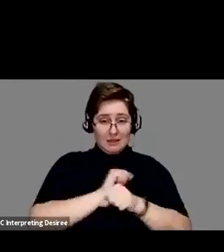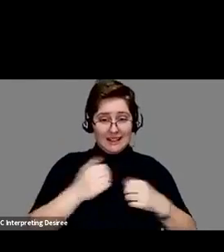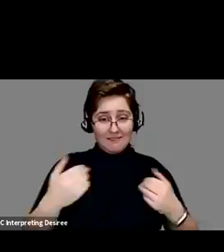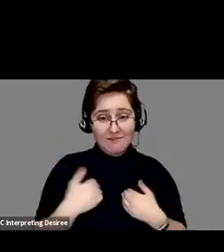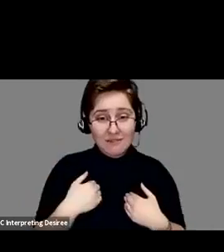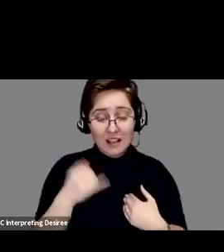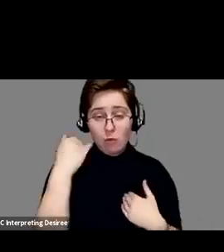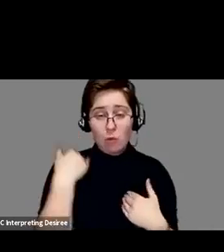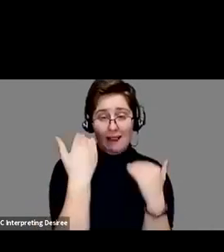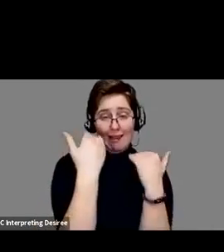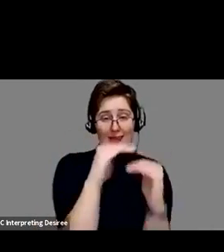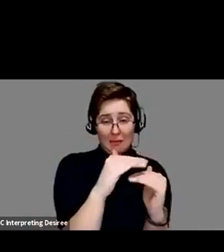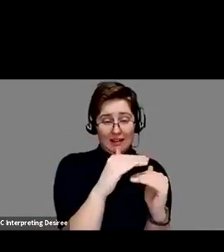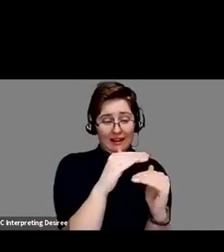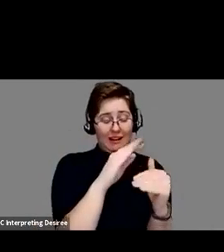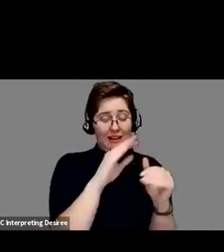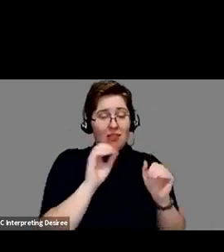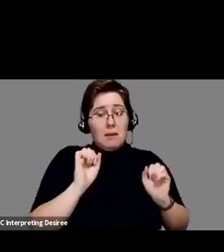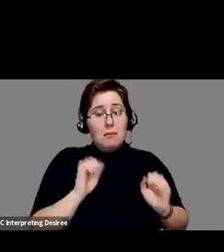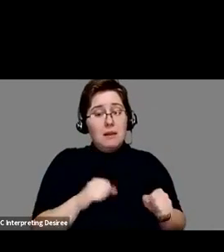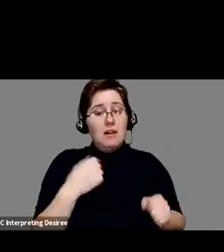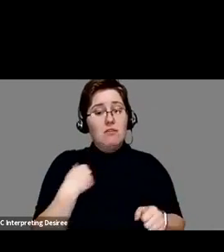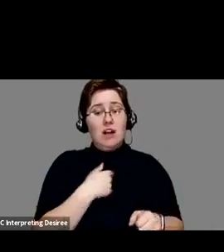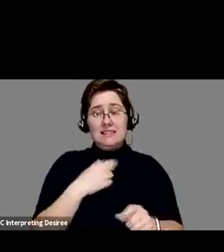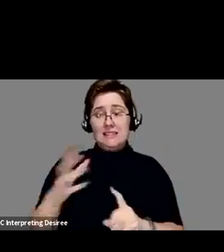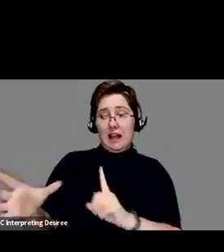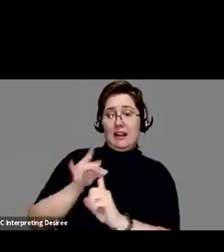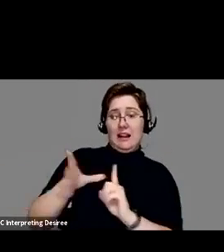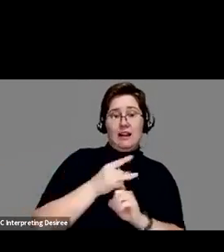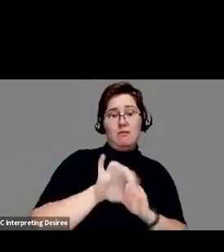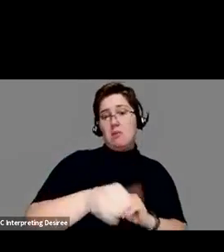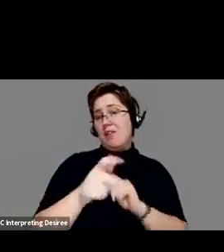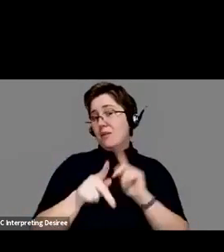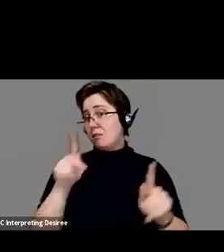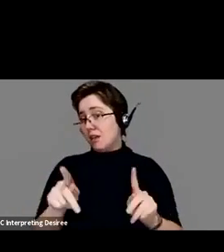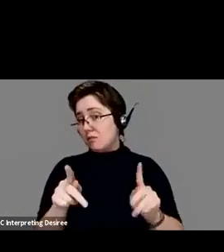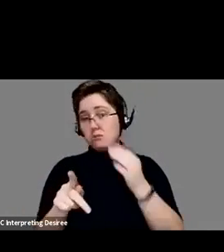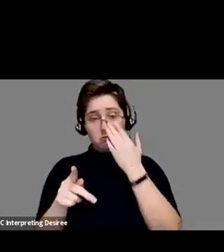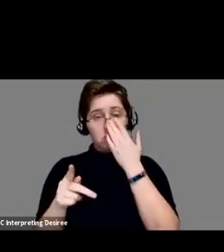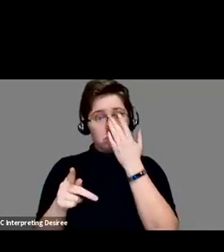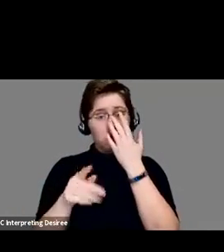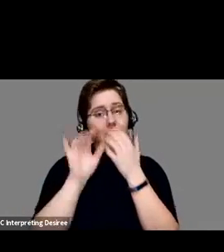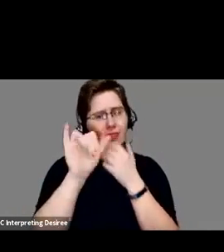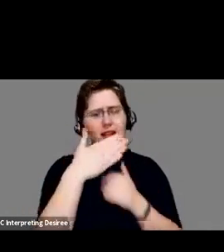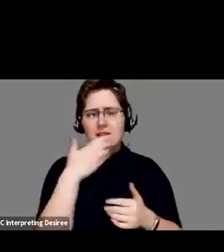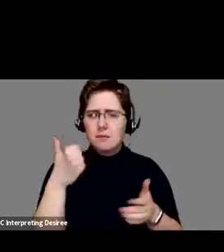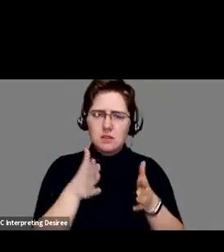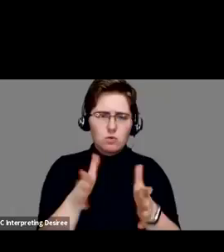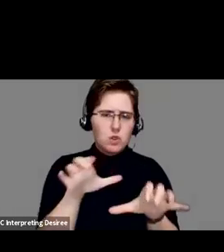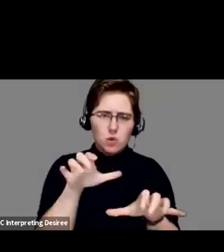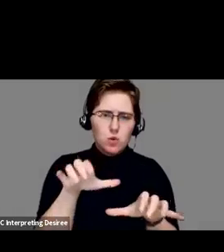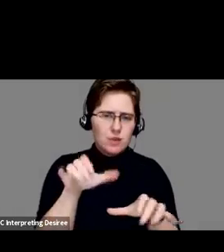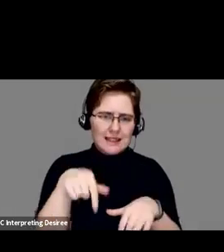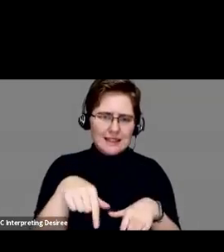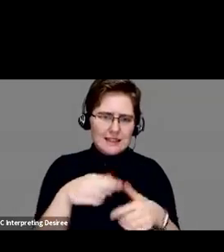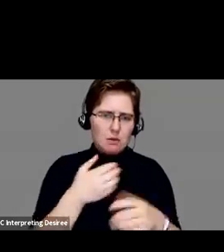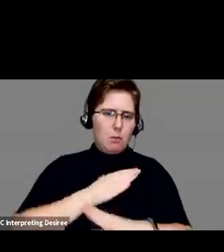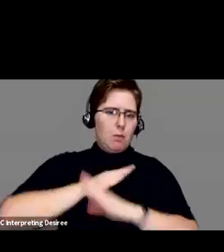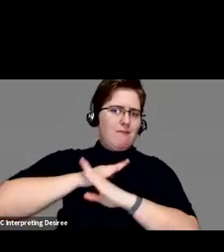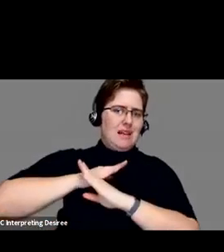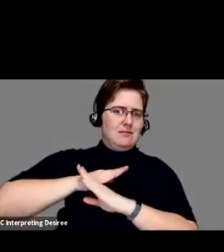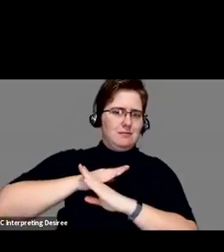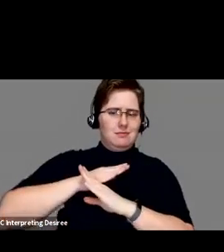our ability to receive it from somebody, that is the best way to prevent